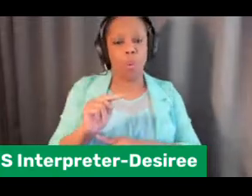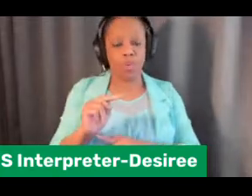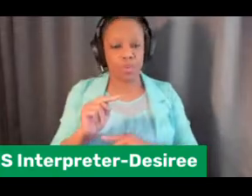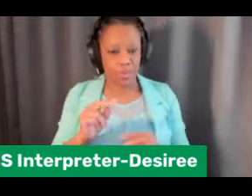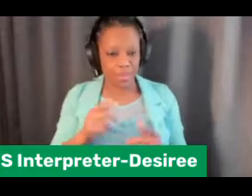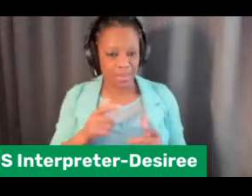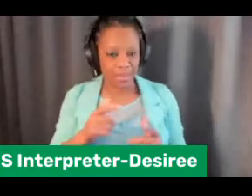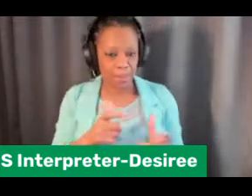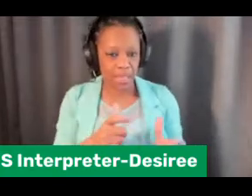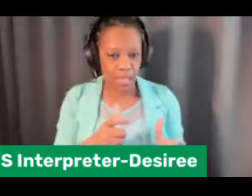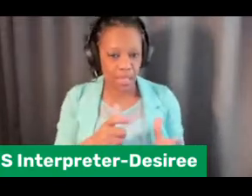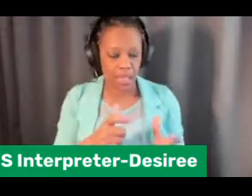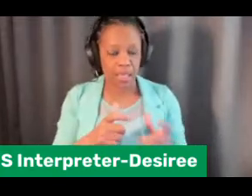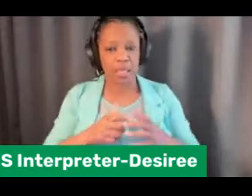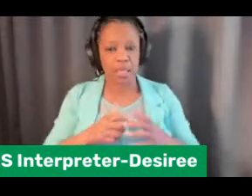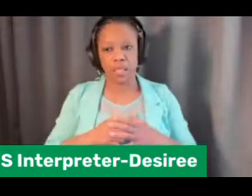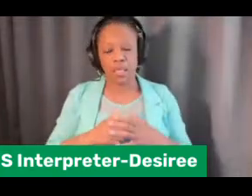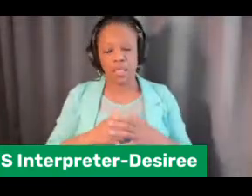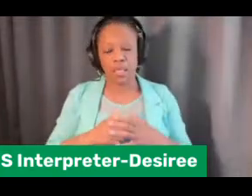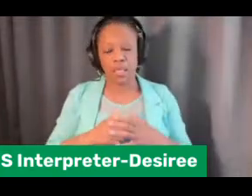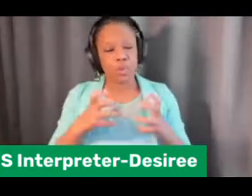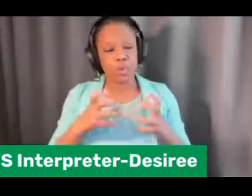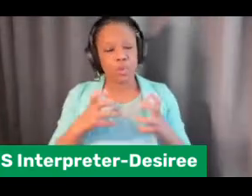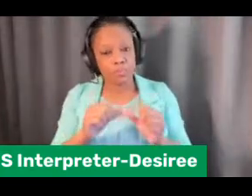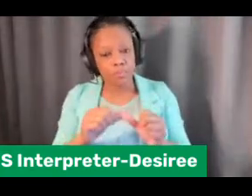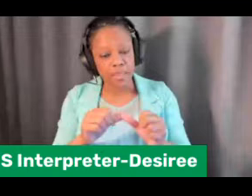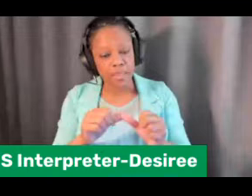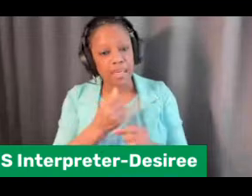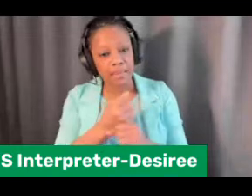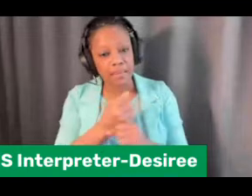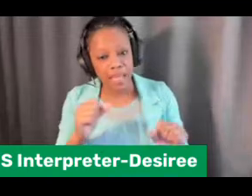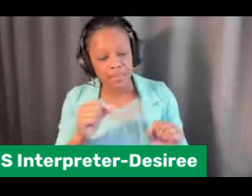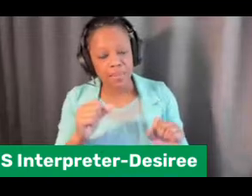that maintain our safety, but also push us towards